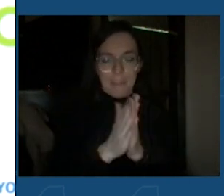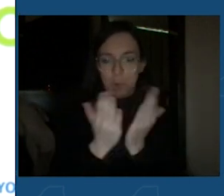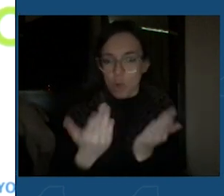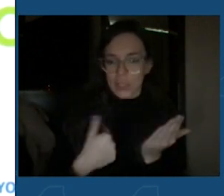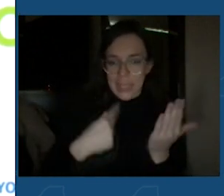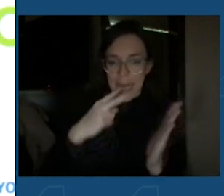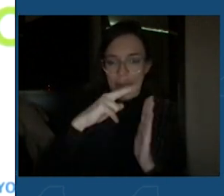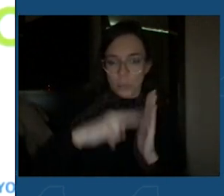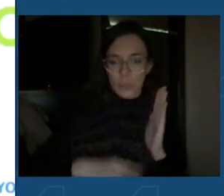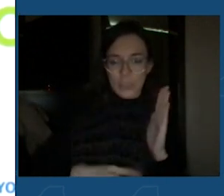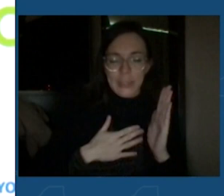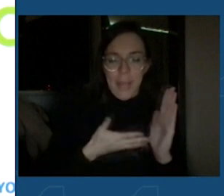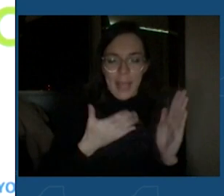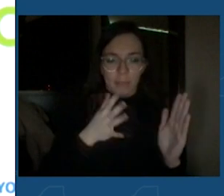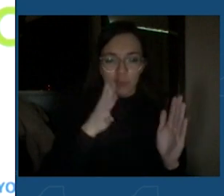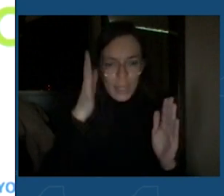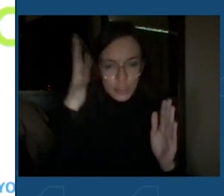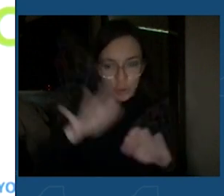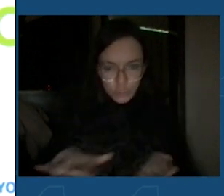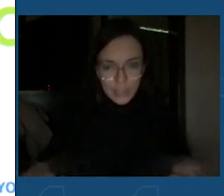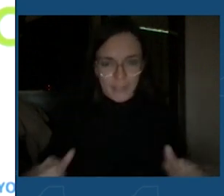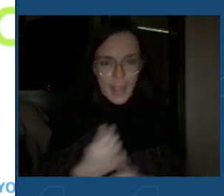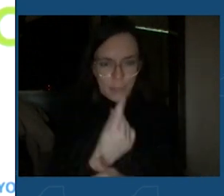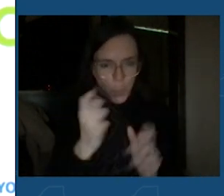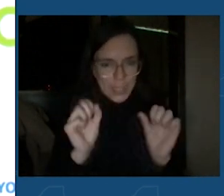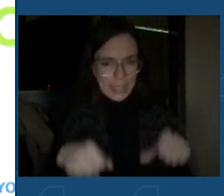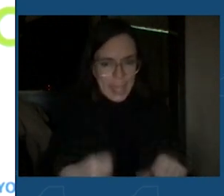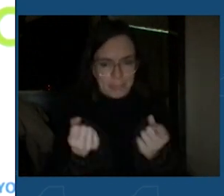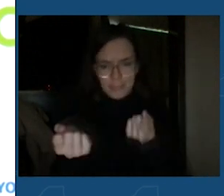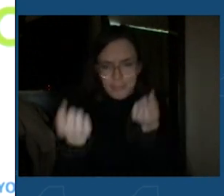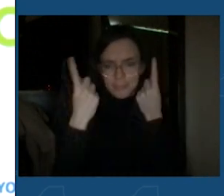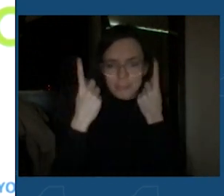can understand it. It ought to be easy.